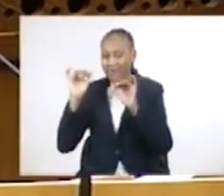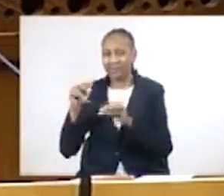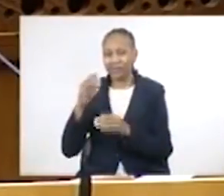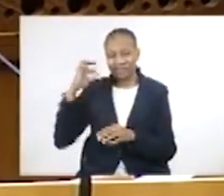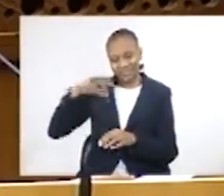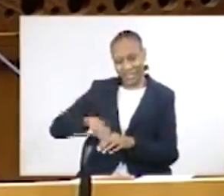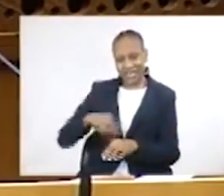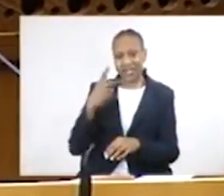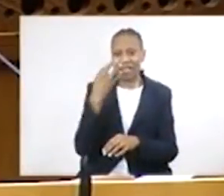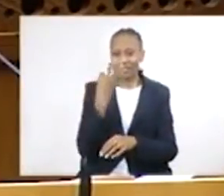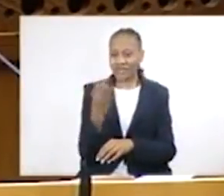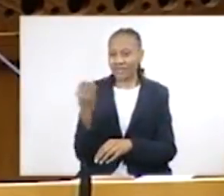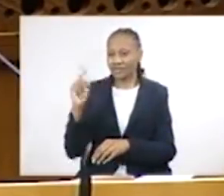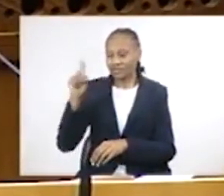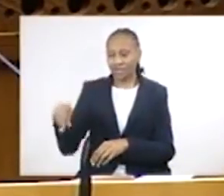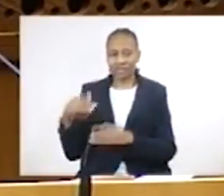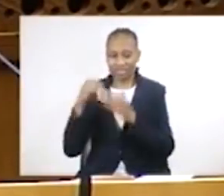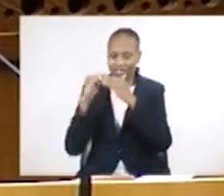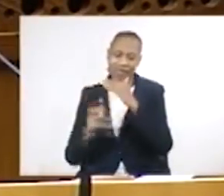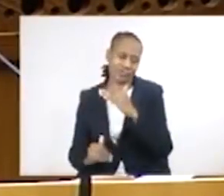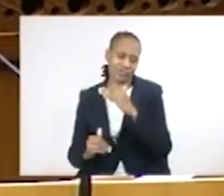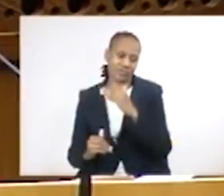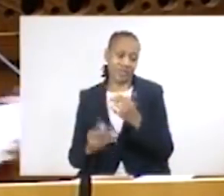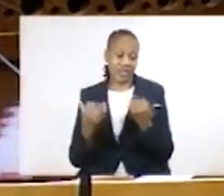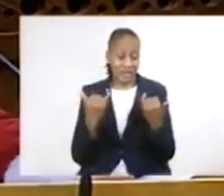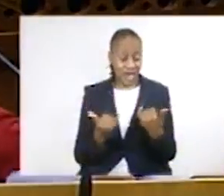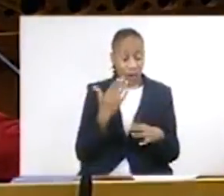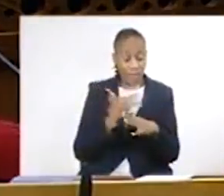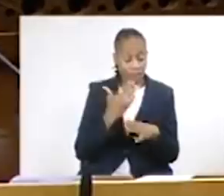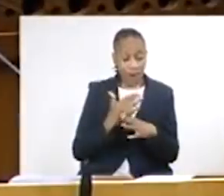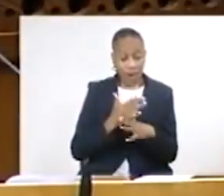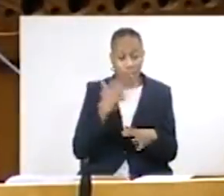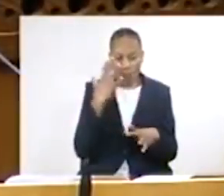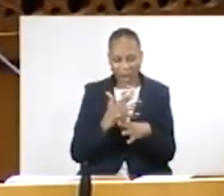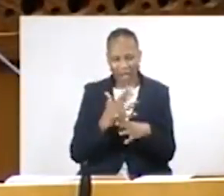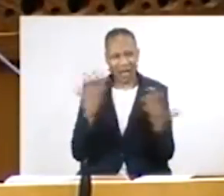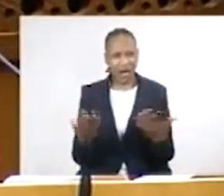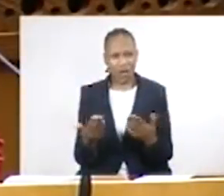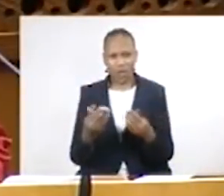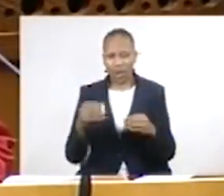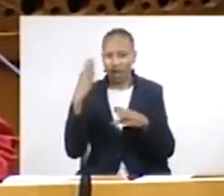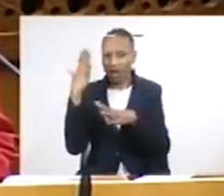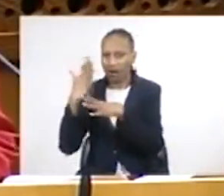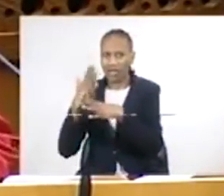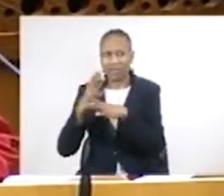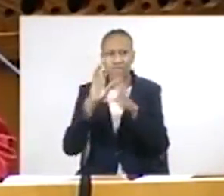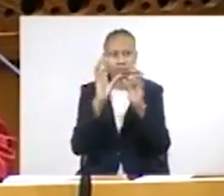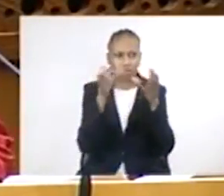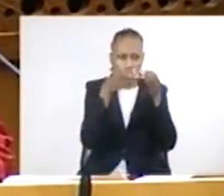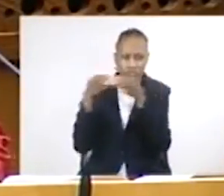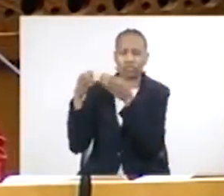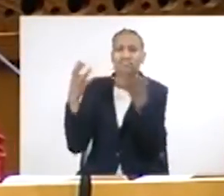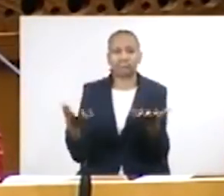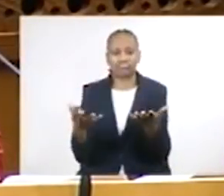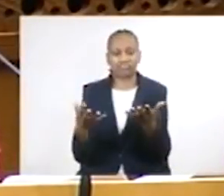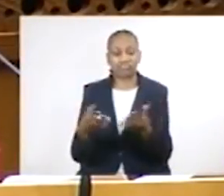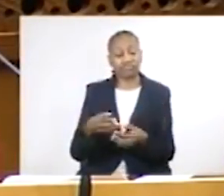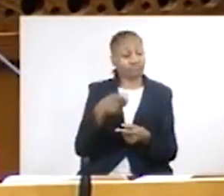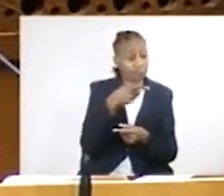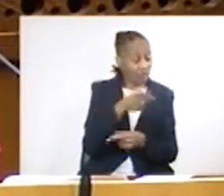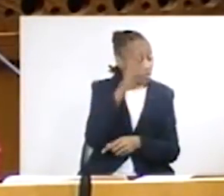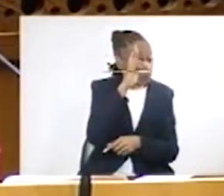this demographic are youth. This is your legacy. You have more than doubled unemployment. More than half of the working